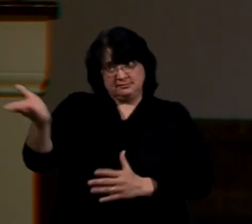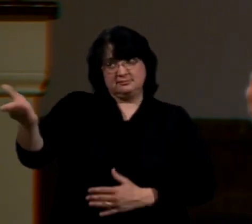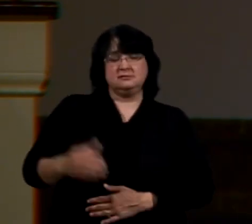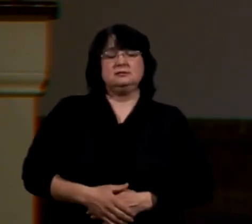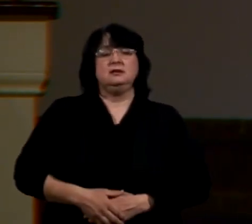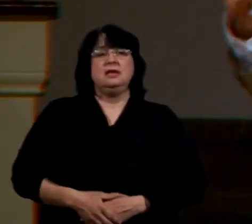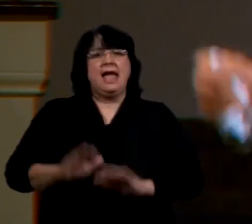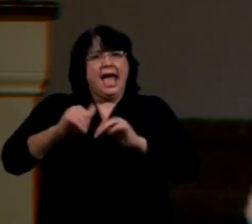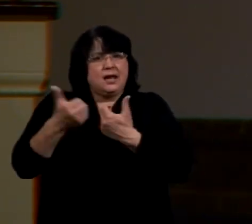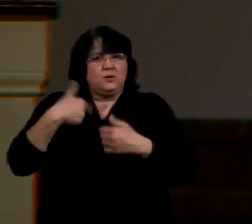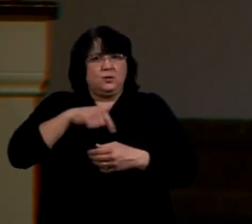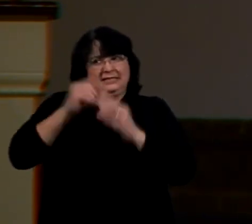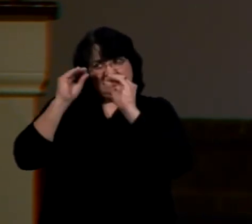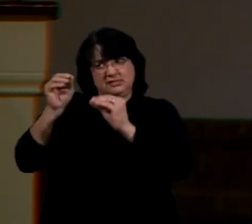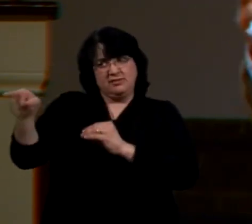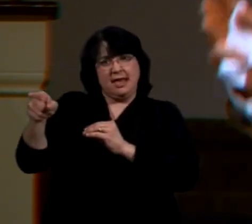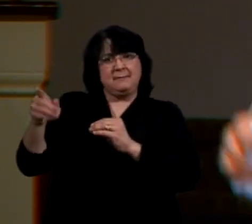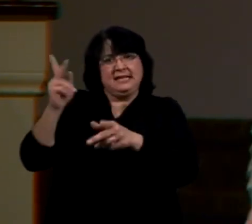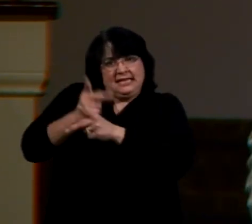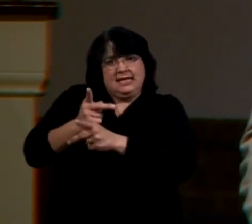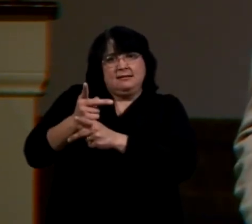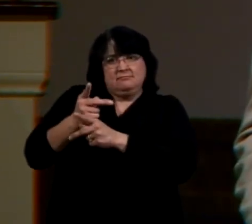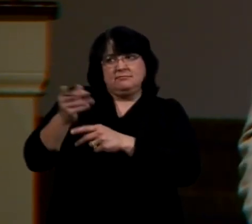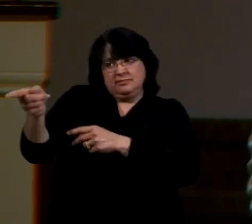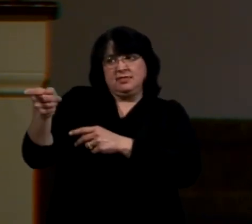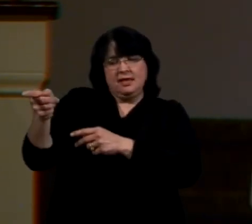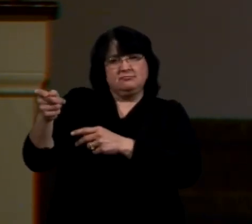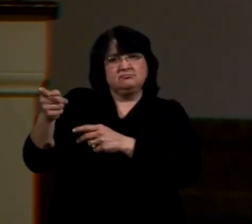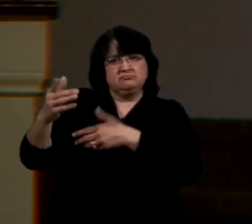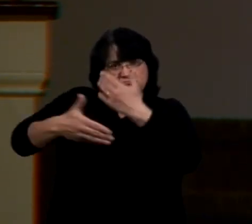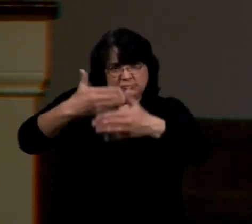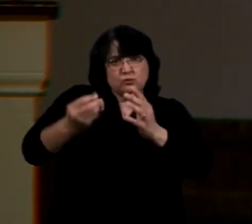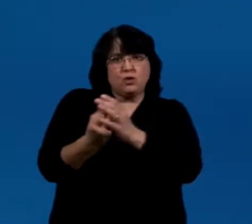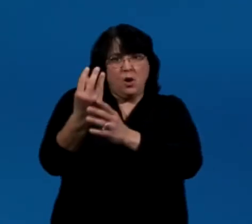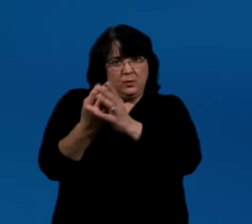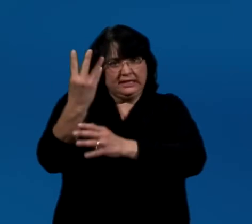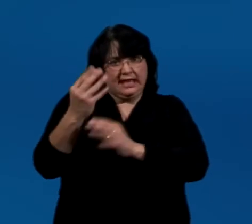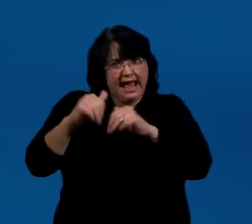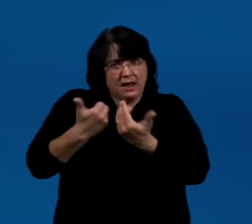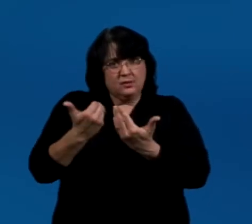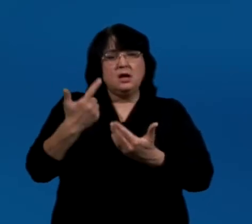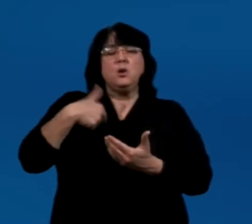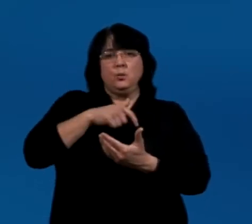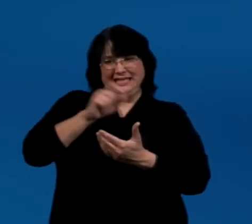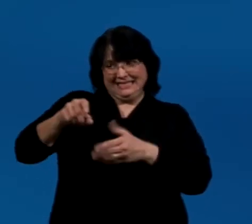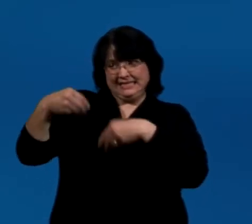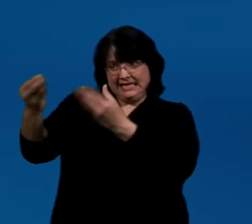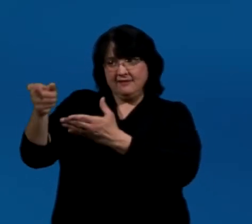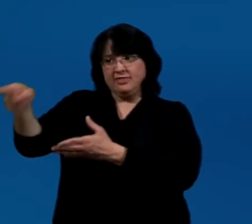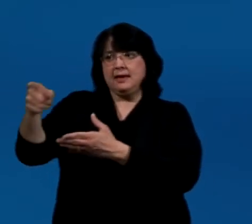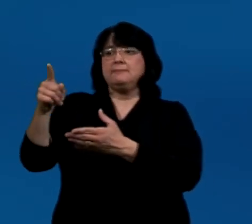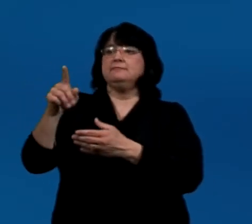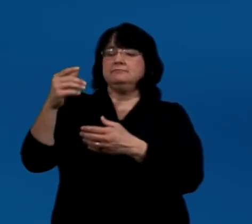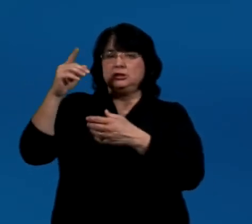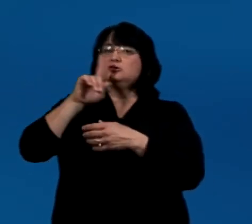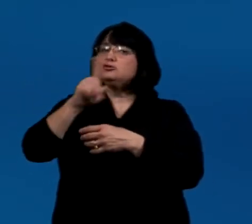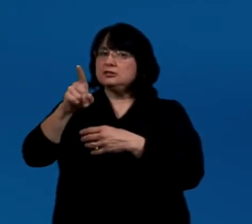So how do we do that? How do we keep what we catch? Well, step 12, we have to give them assurance of salvation.